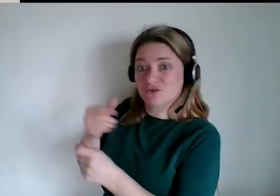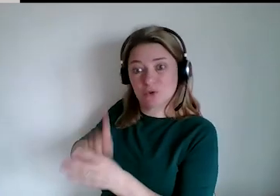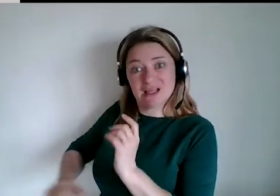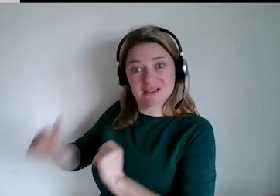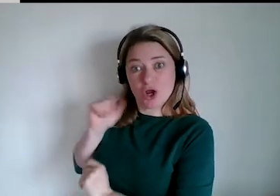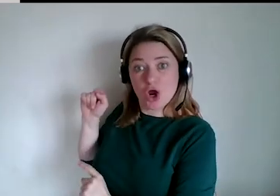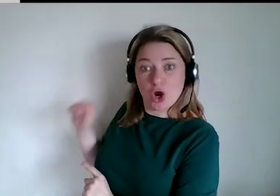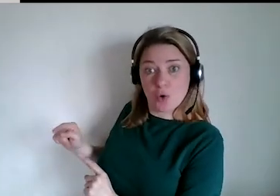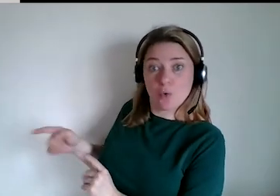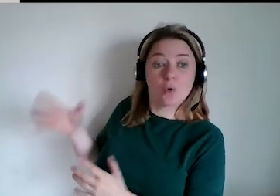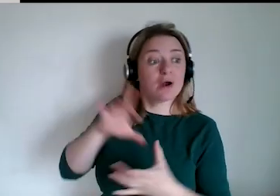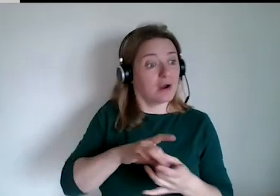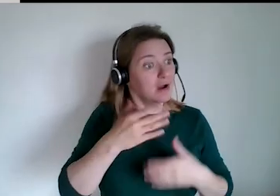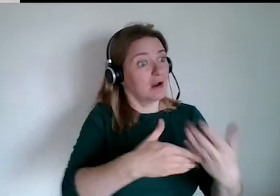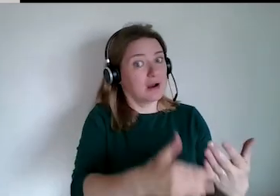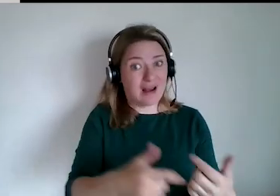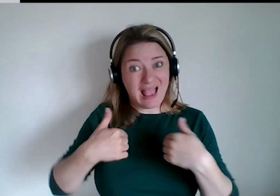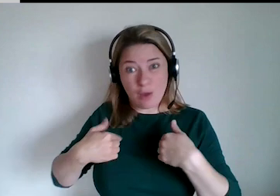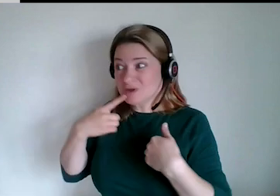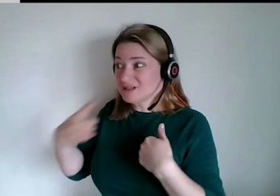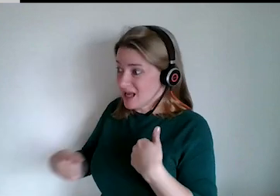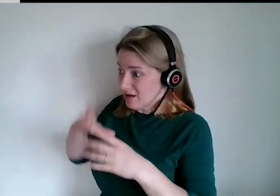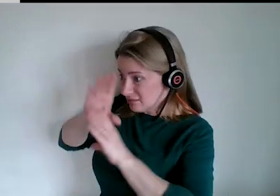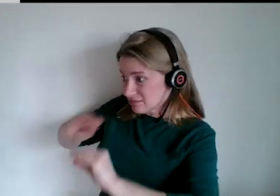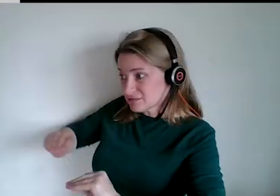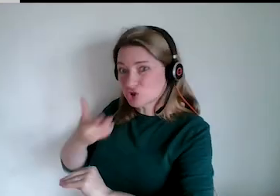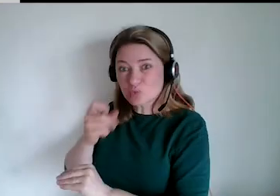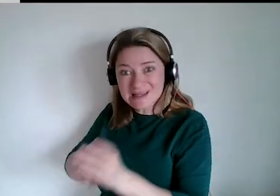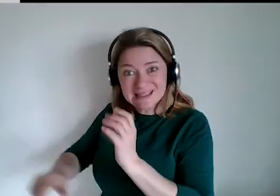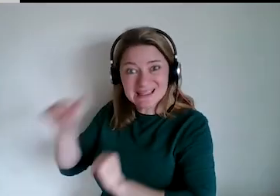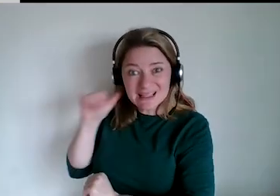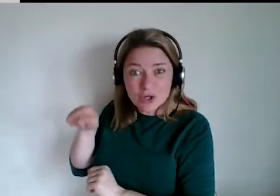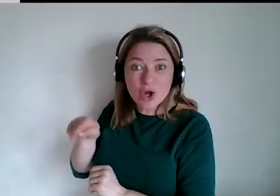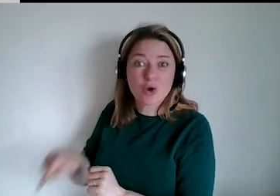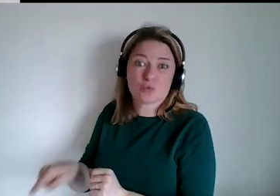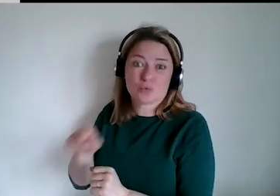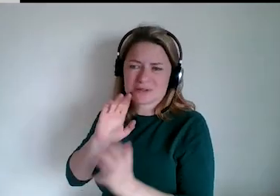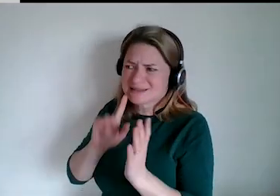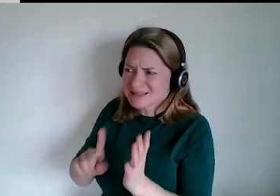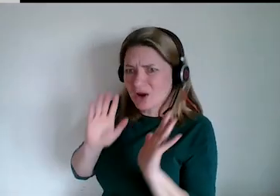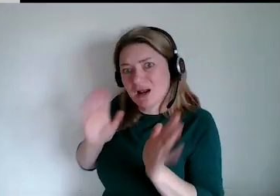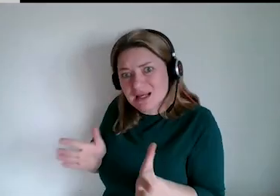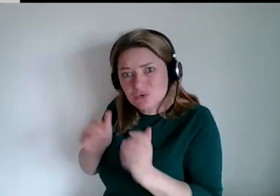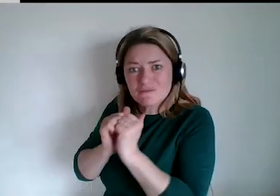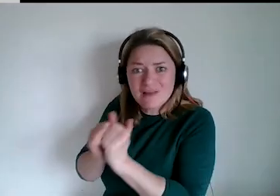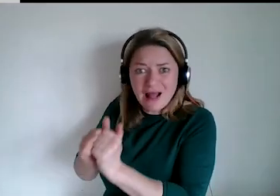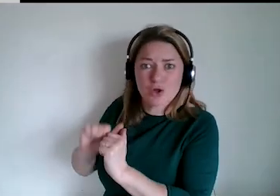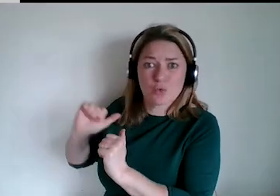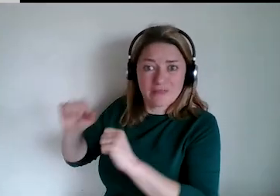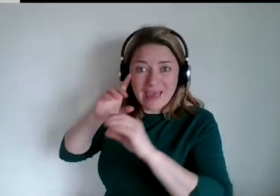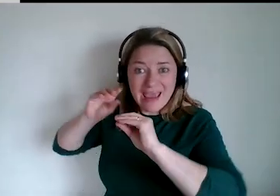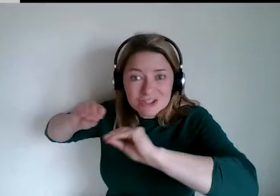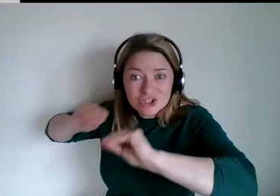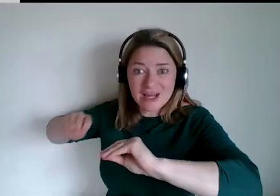I was saying 20 years ago to the medical school, which is you've got to value your educators and they've got to support their